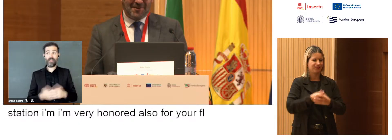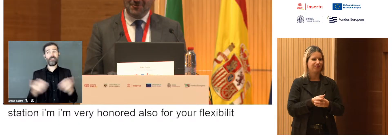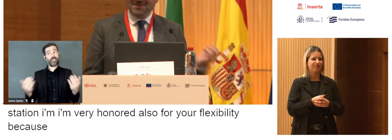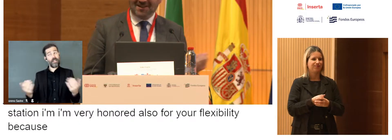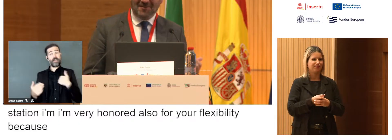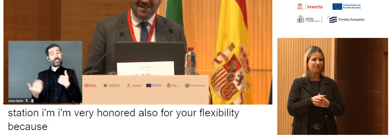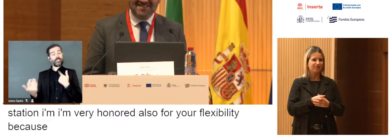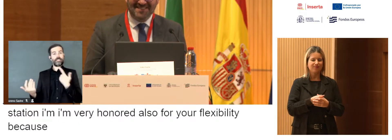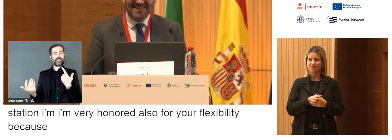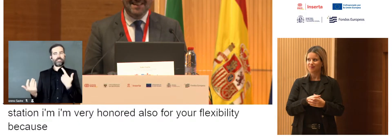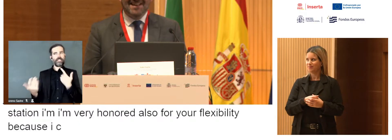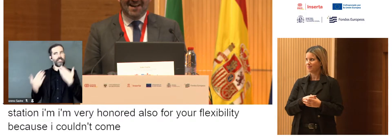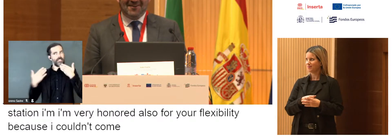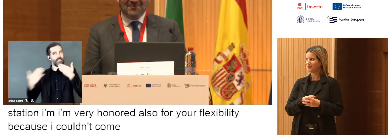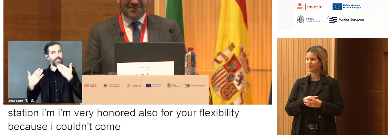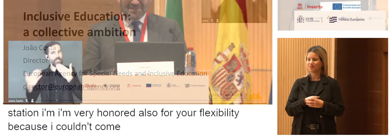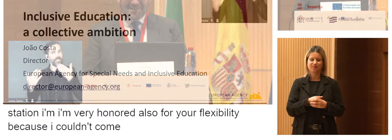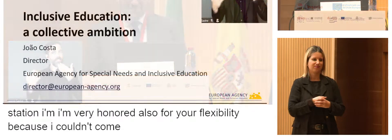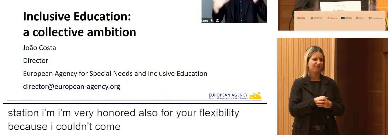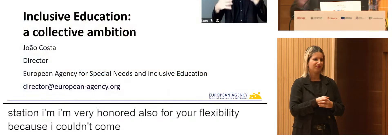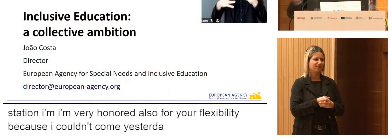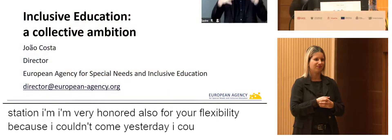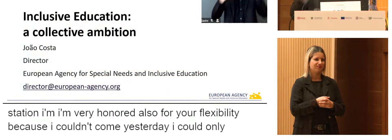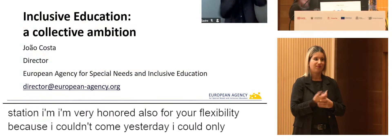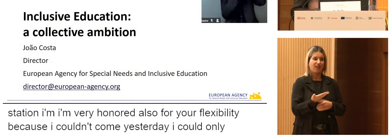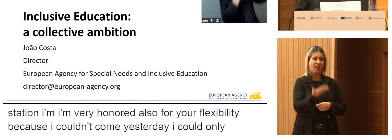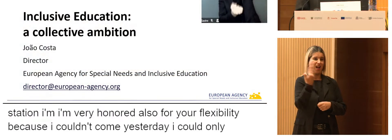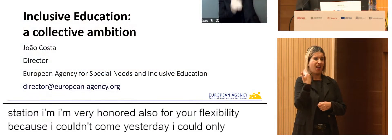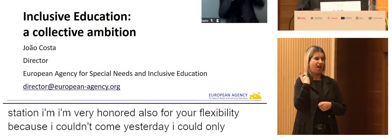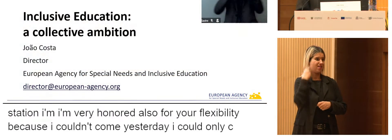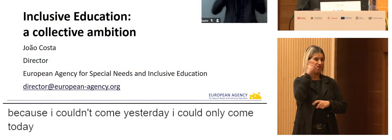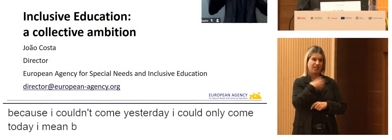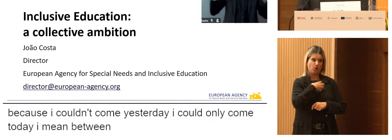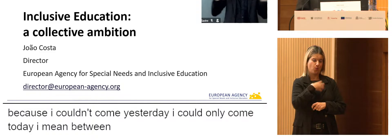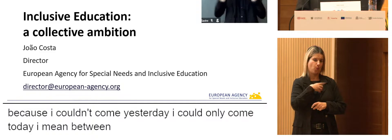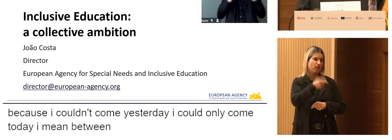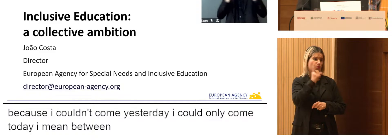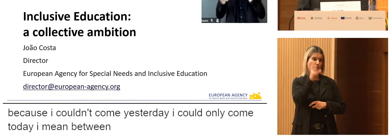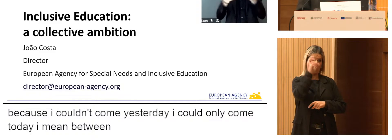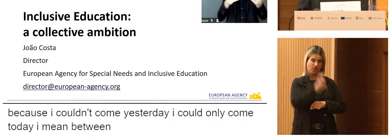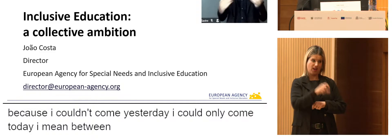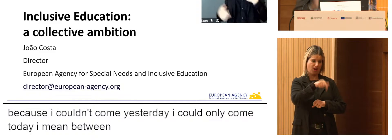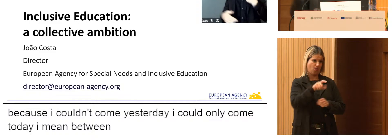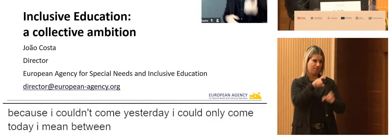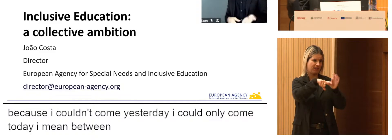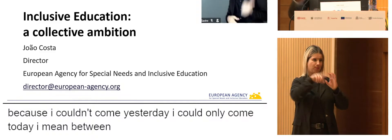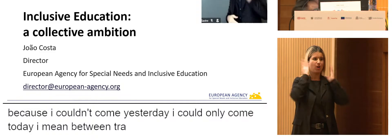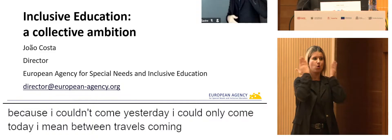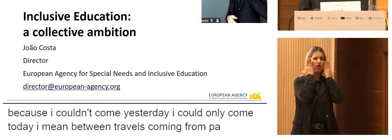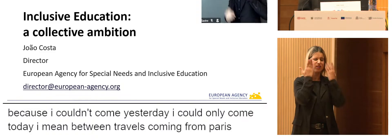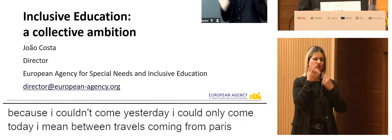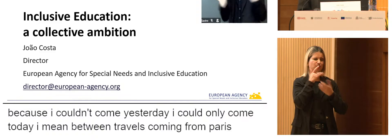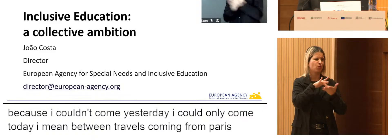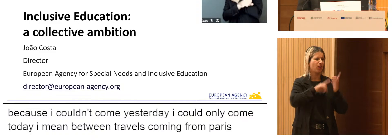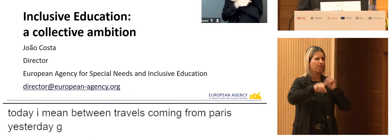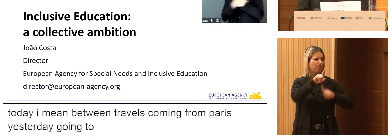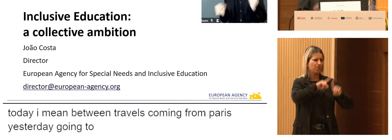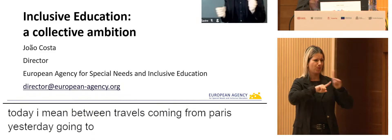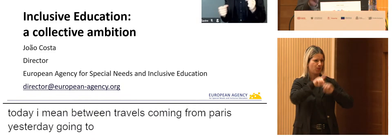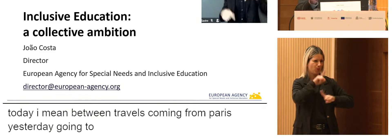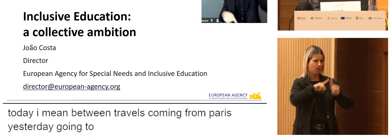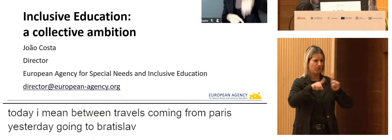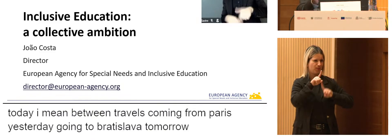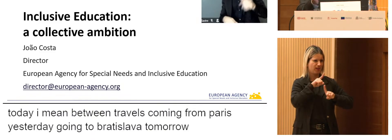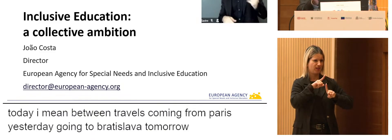because I couldn't come yesterday. I could only come today. I'm in between travels, coming from Paris yesterday, going to Bratislava